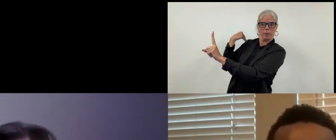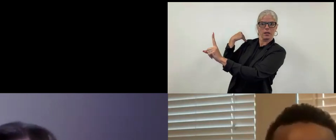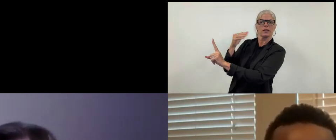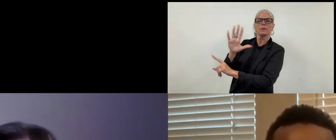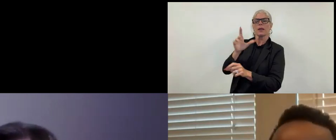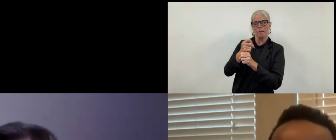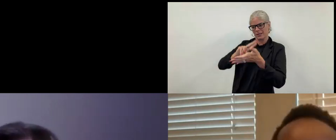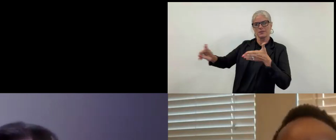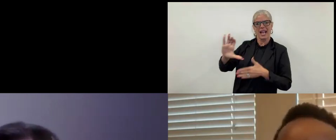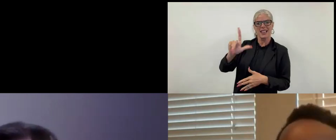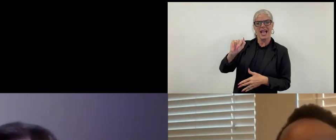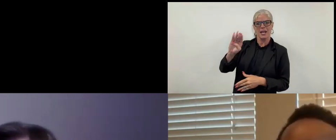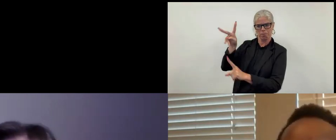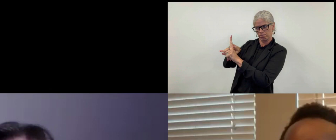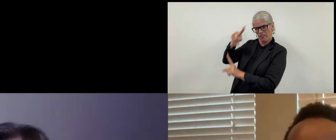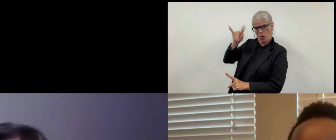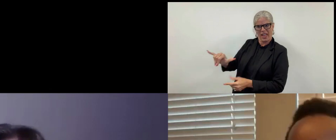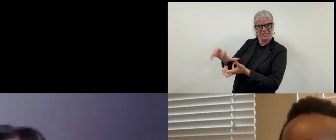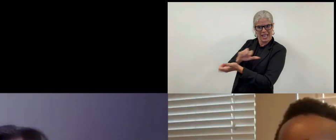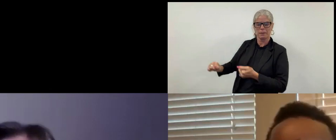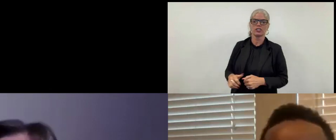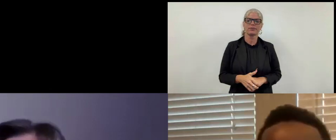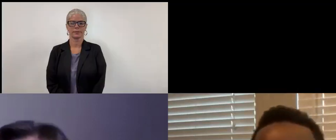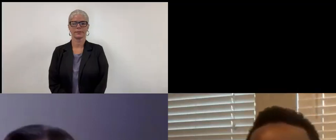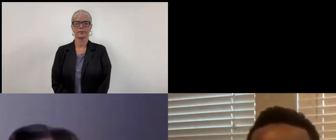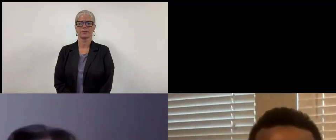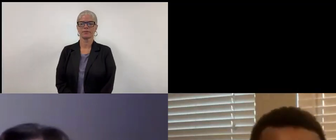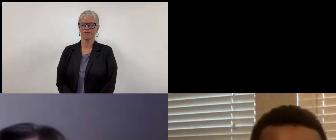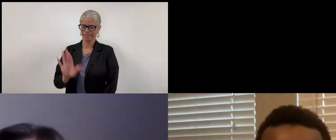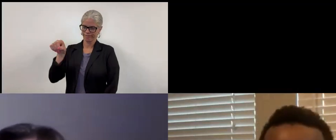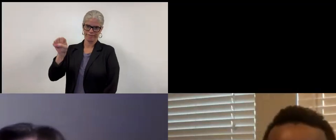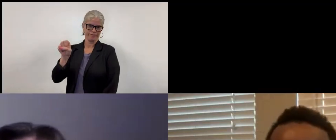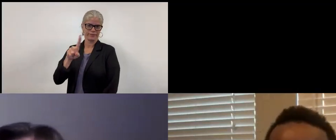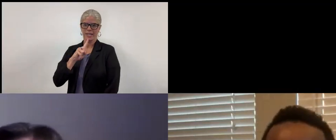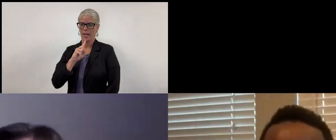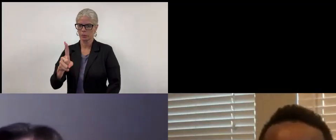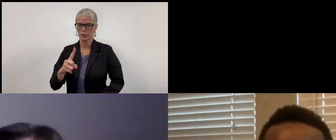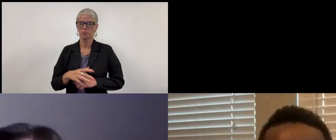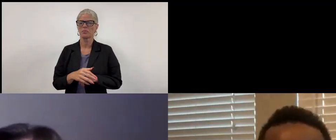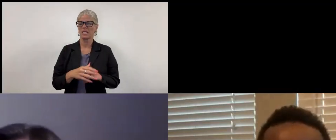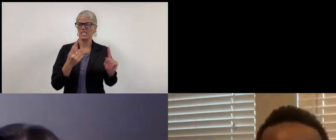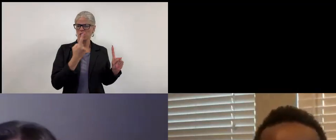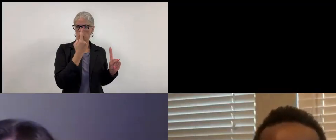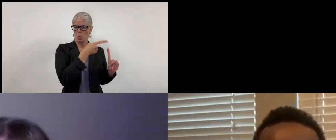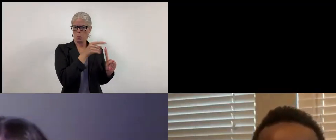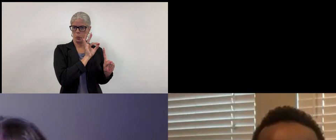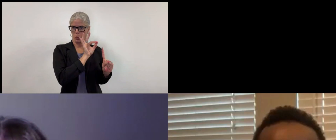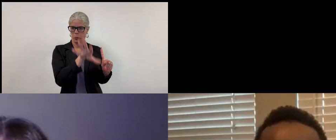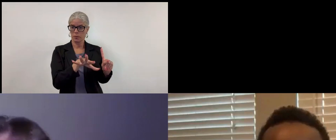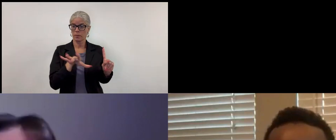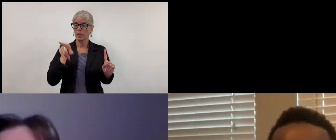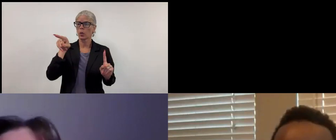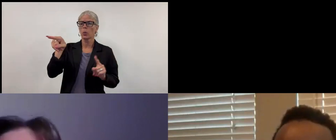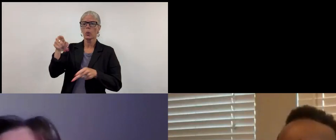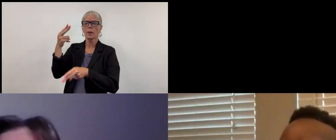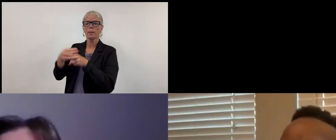I forget the term, but any kind of claim for wheelchair damage. Yes, absolutely. And there's somebody who wrote